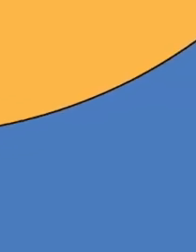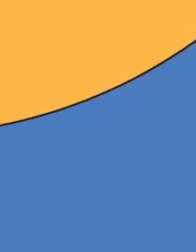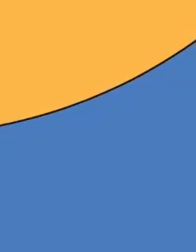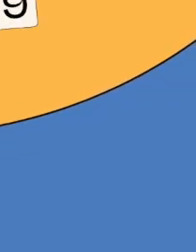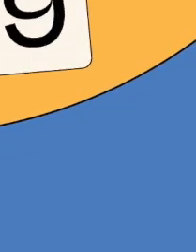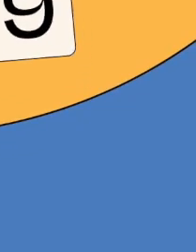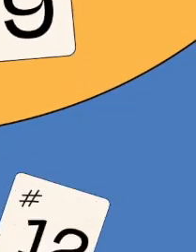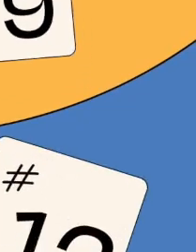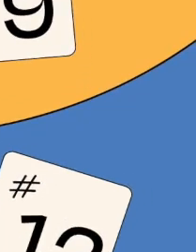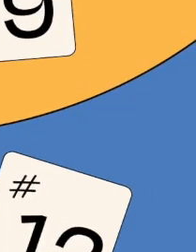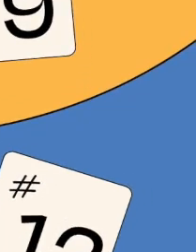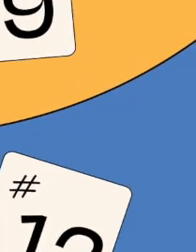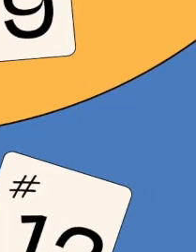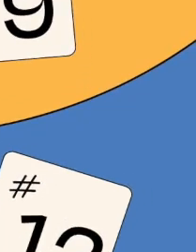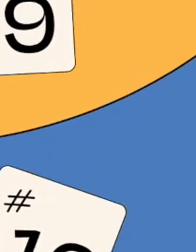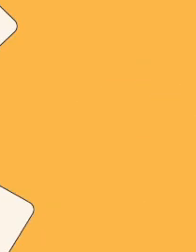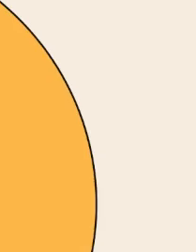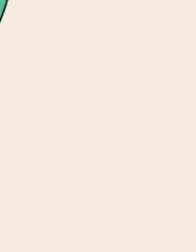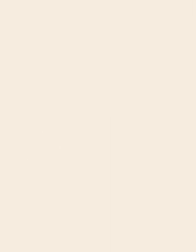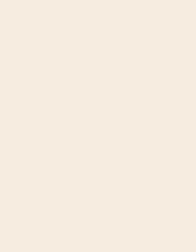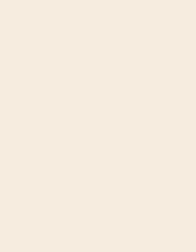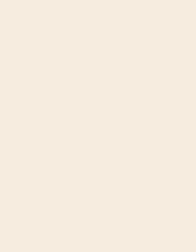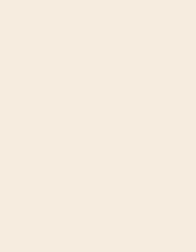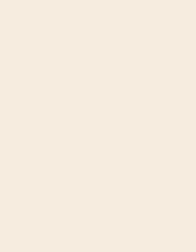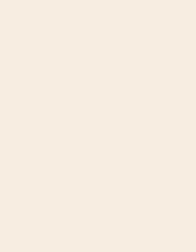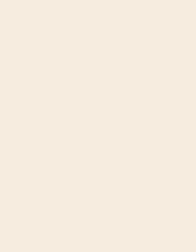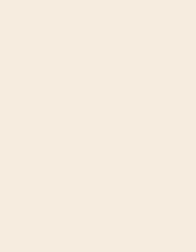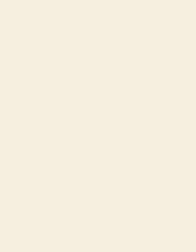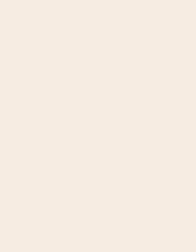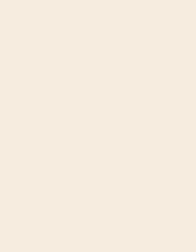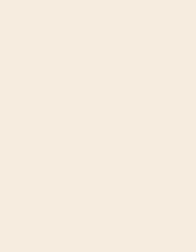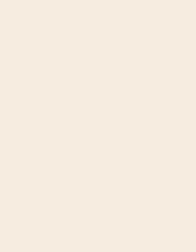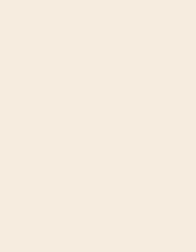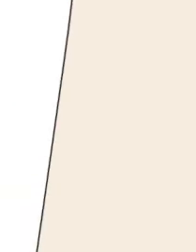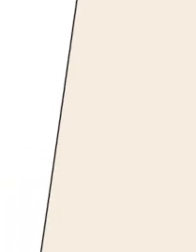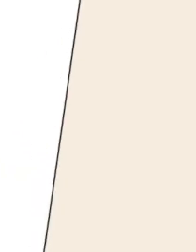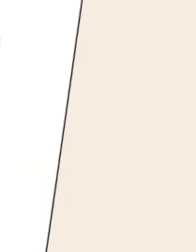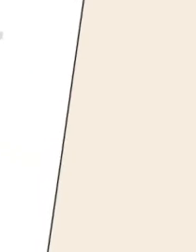succeed, with 12 easy-to-follow steps in 4 key phases,